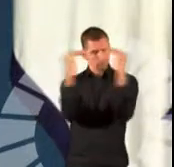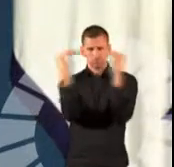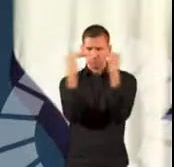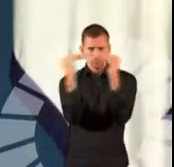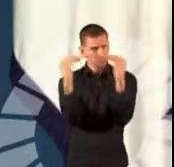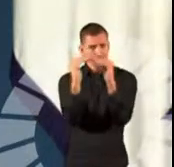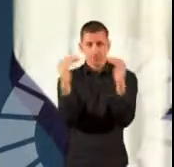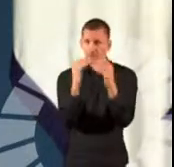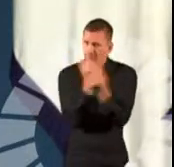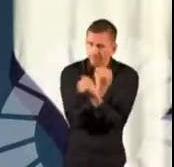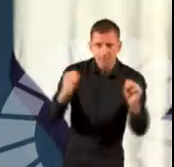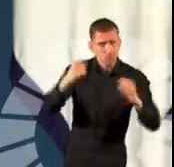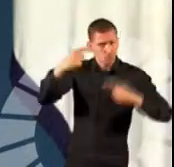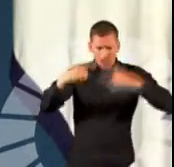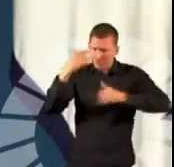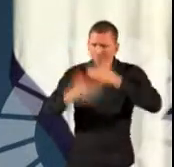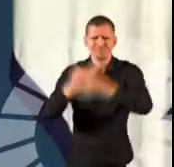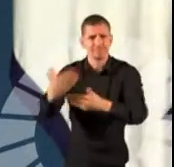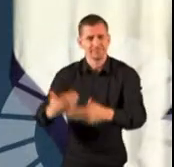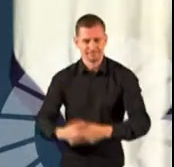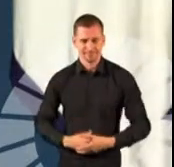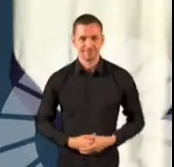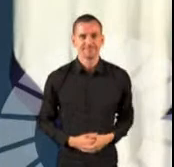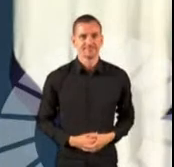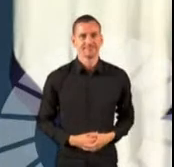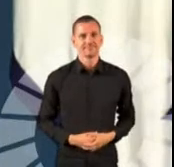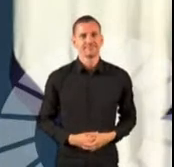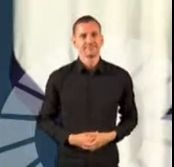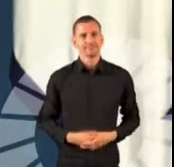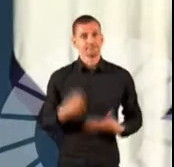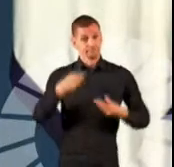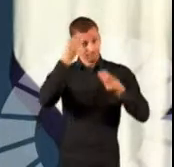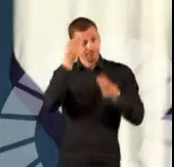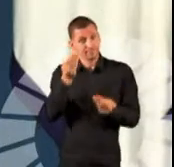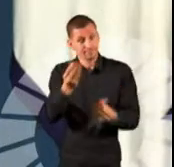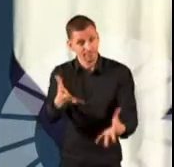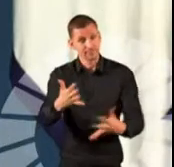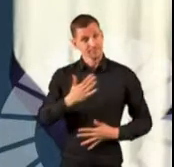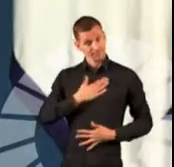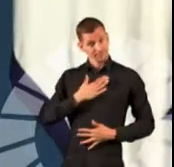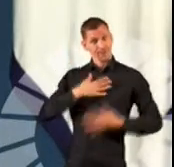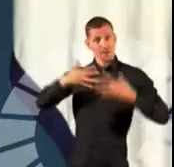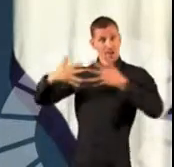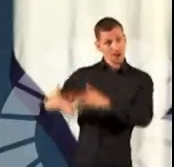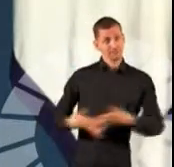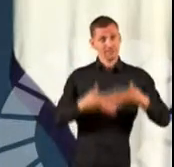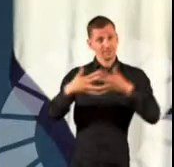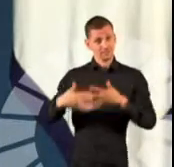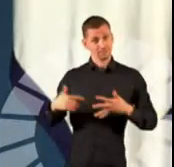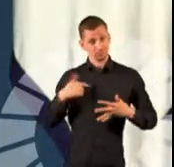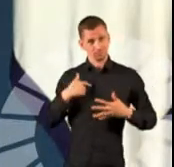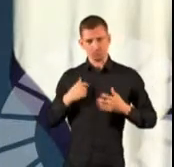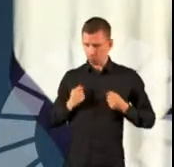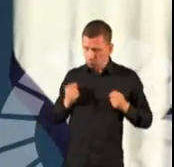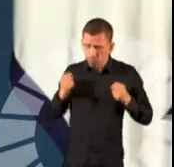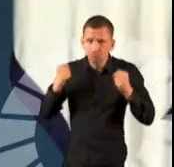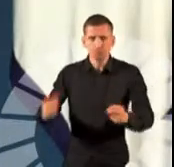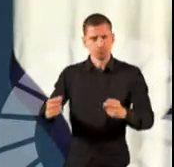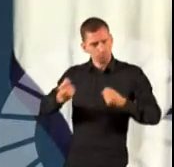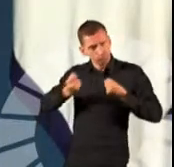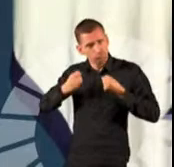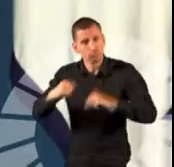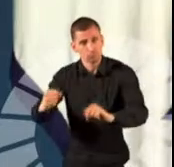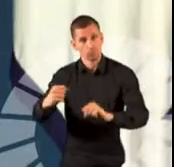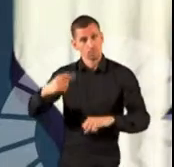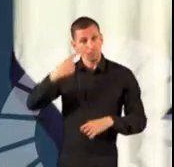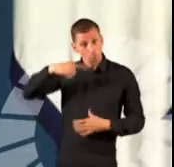States will make a number of commitments today to reinforce our own institutions. And these commitments have